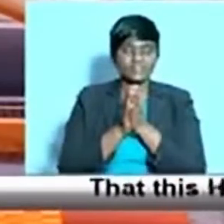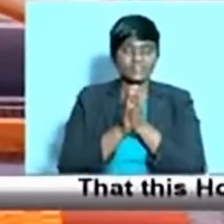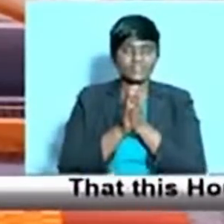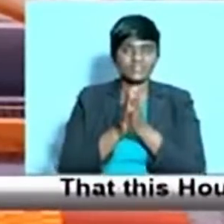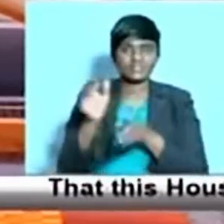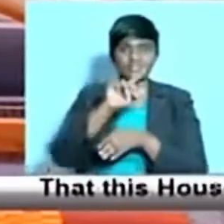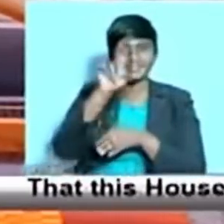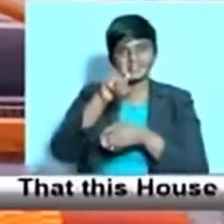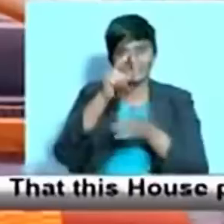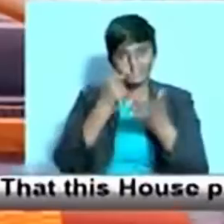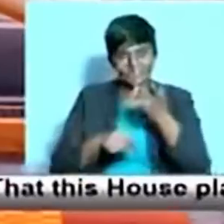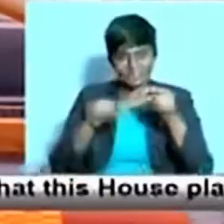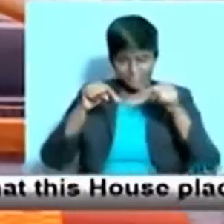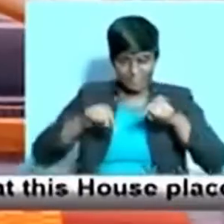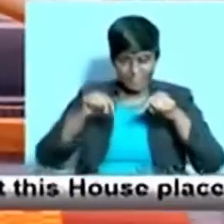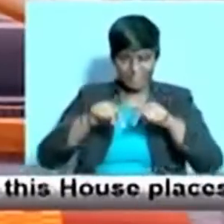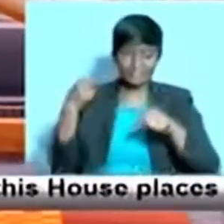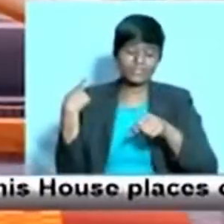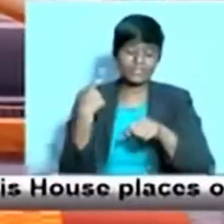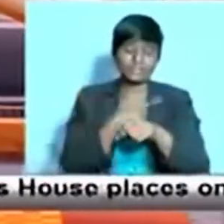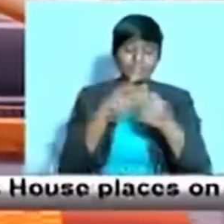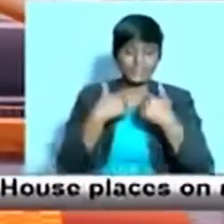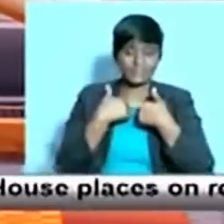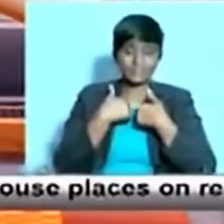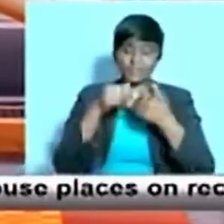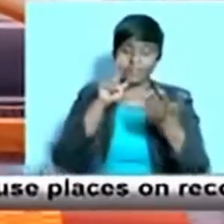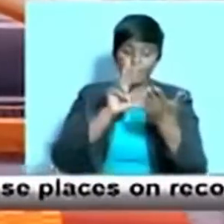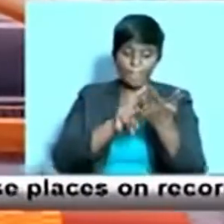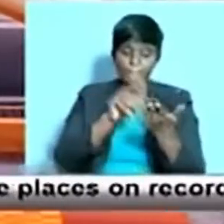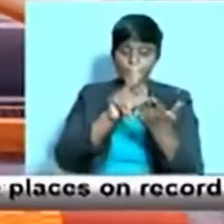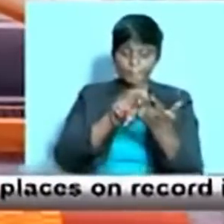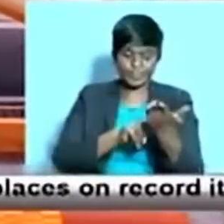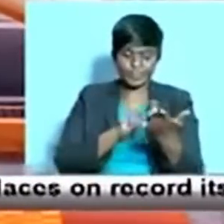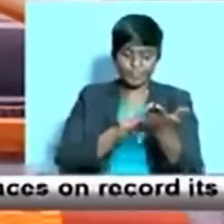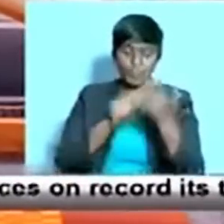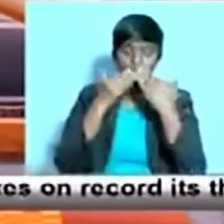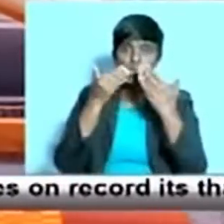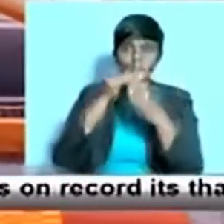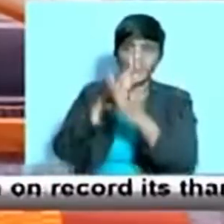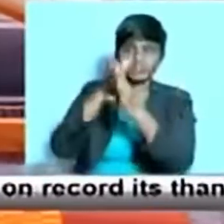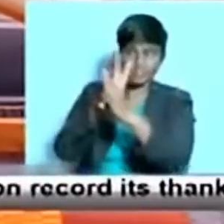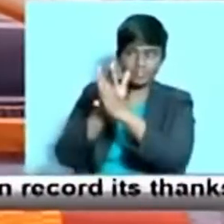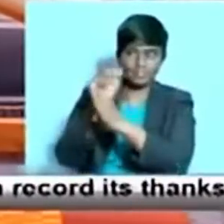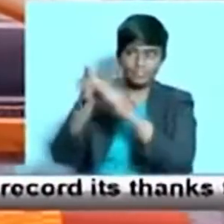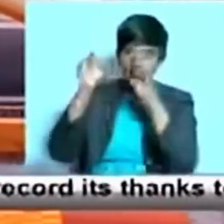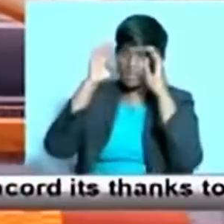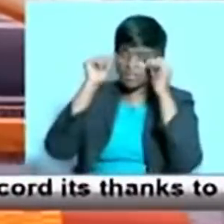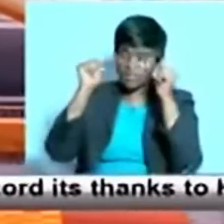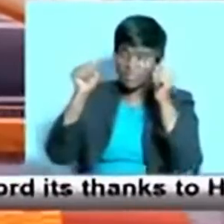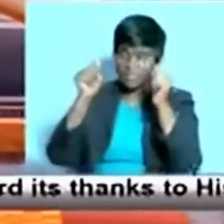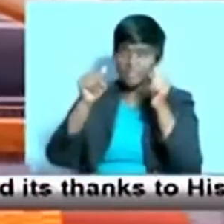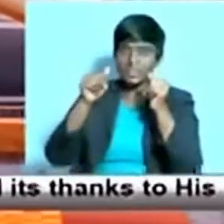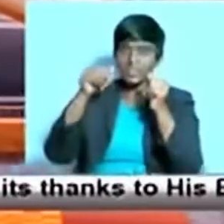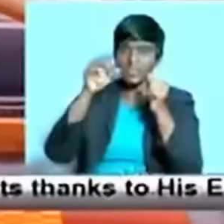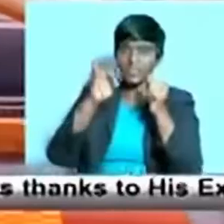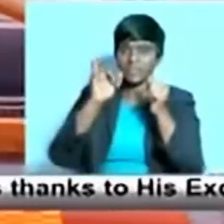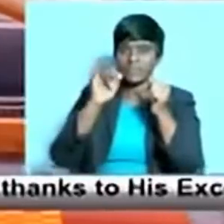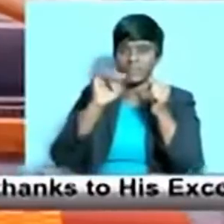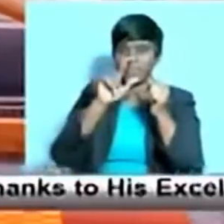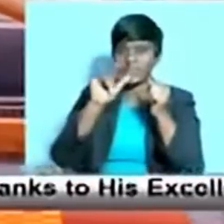The question is that this House places on record its thanks to His Excellency Mr. Jacinta